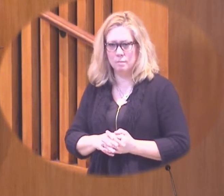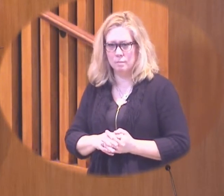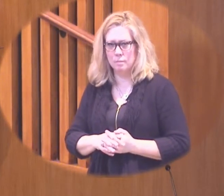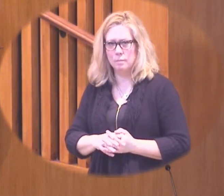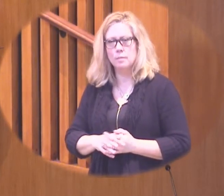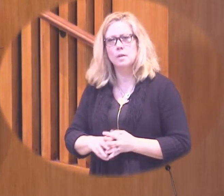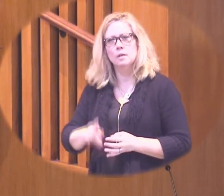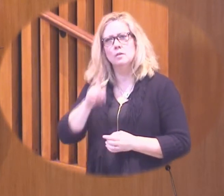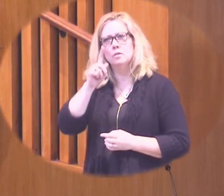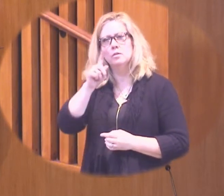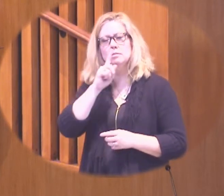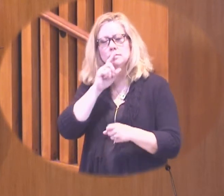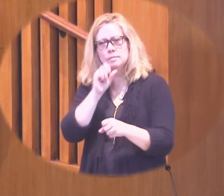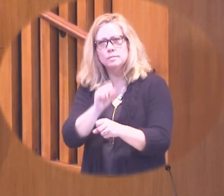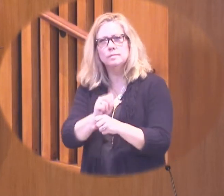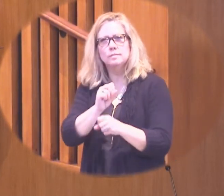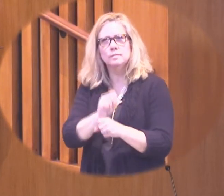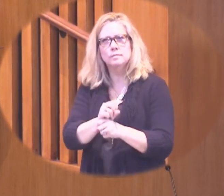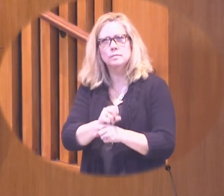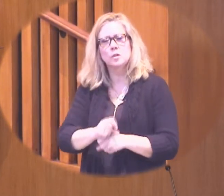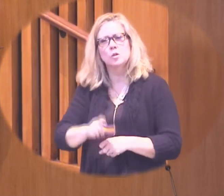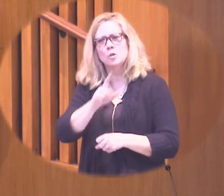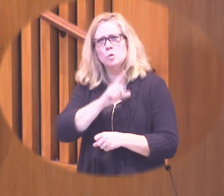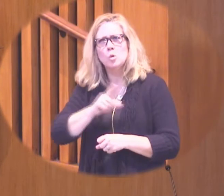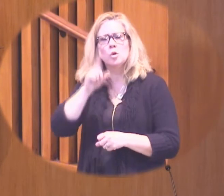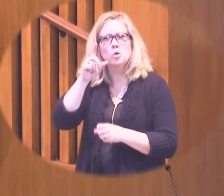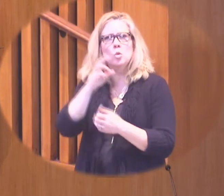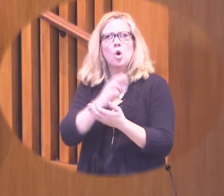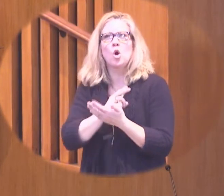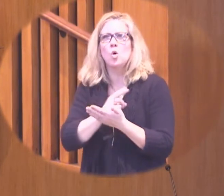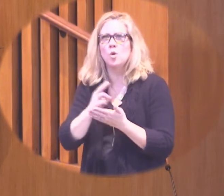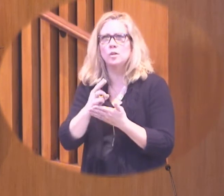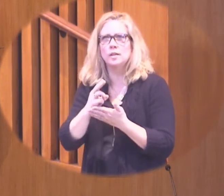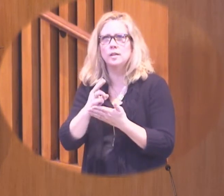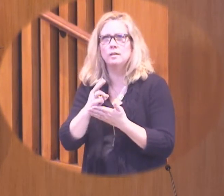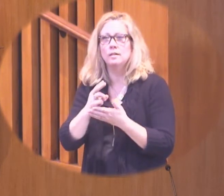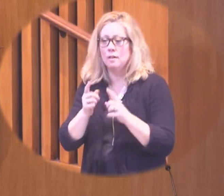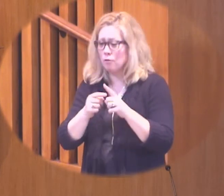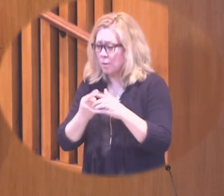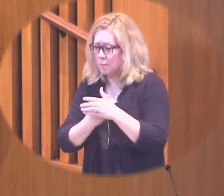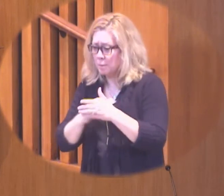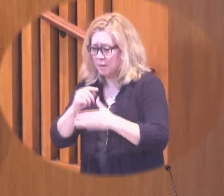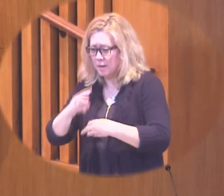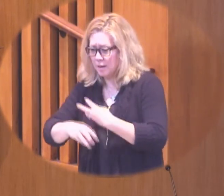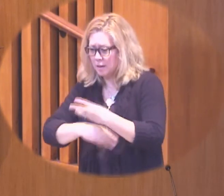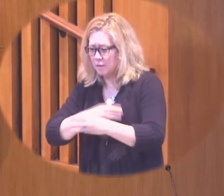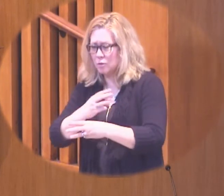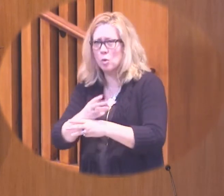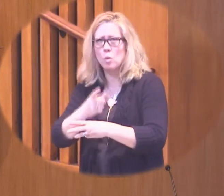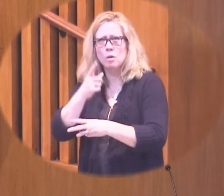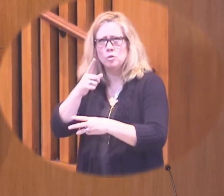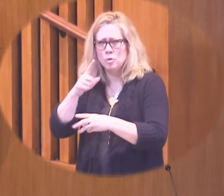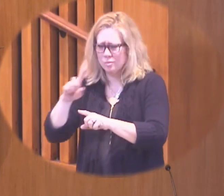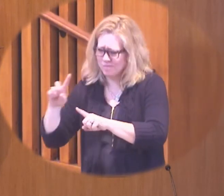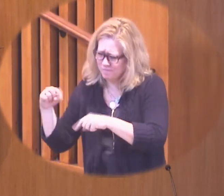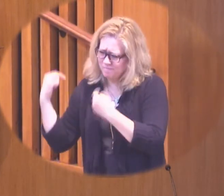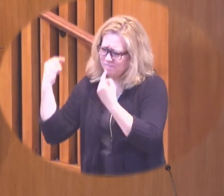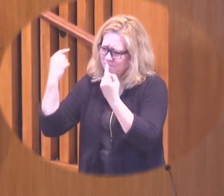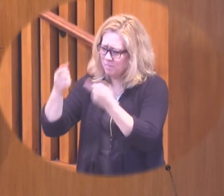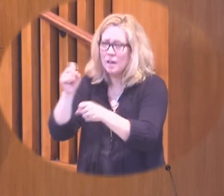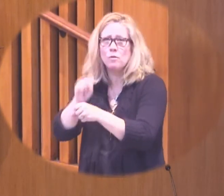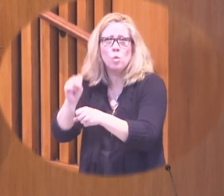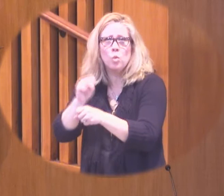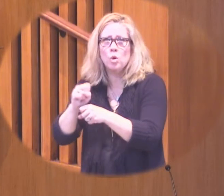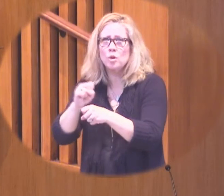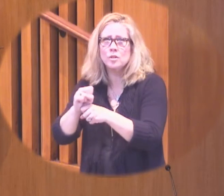You are indeed holy, O Lord, and from the world's beginning are ceaselessly at work